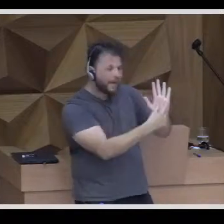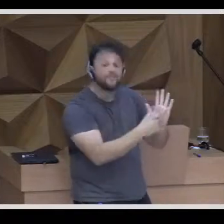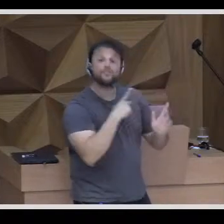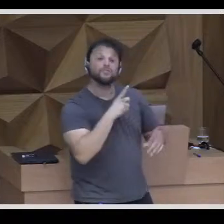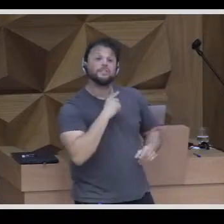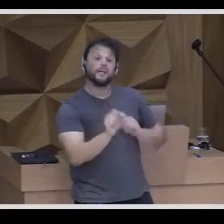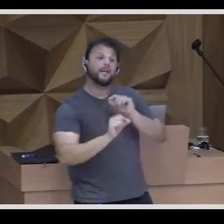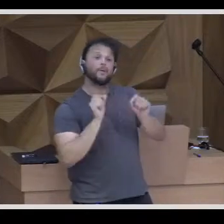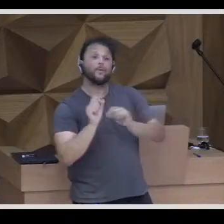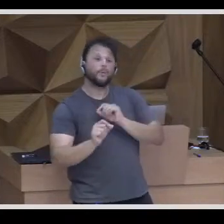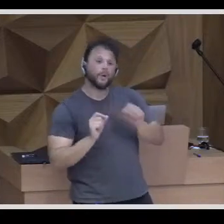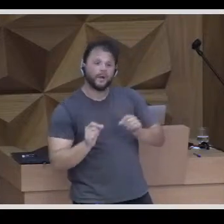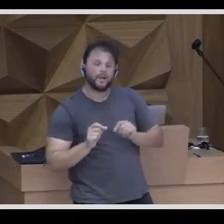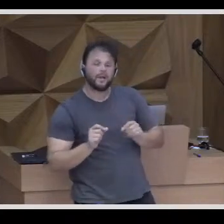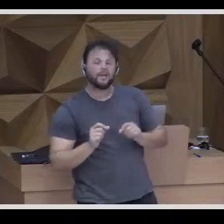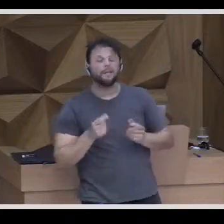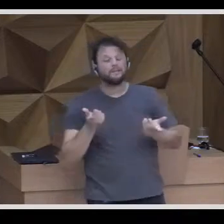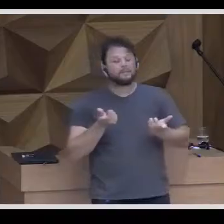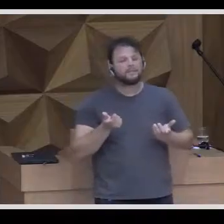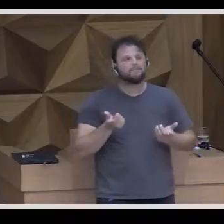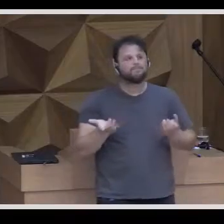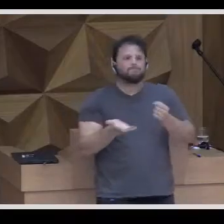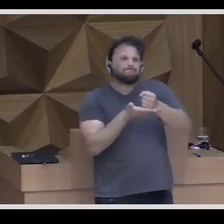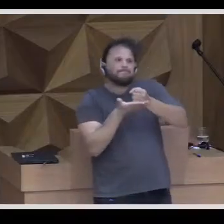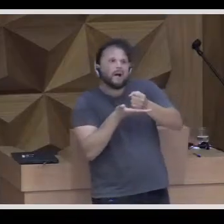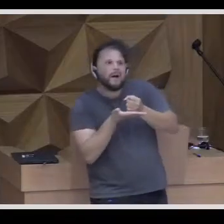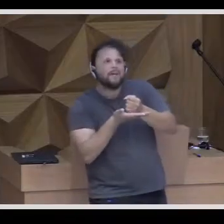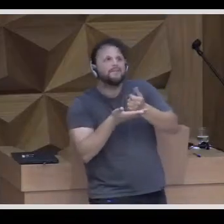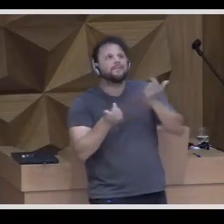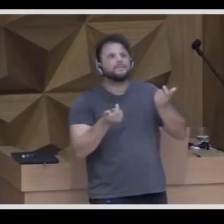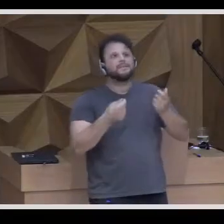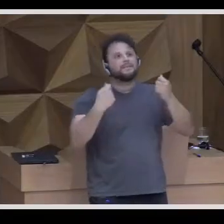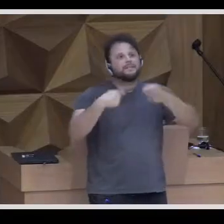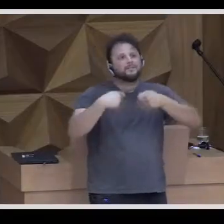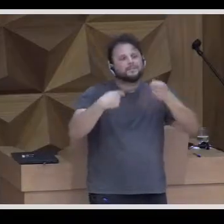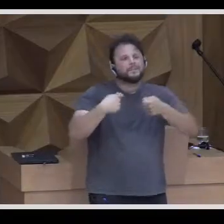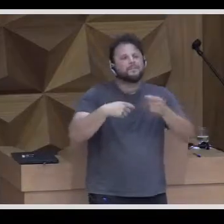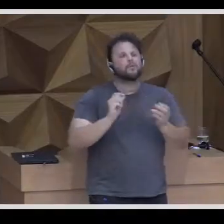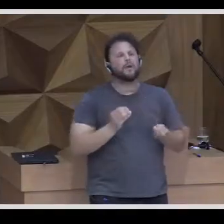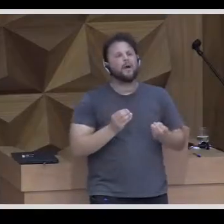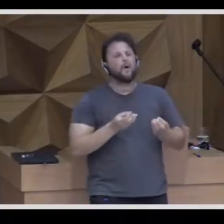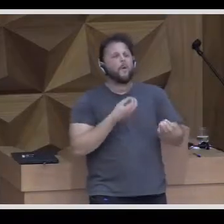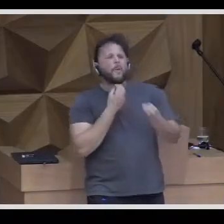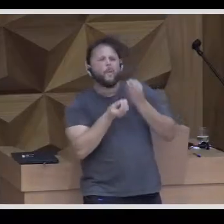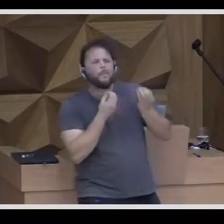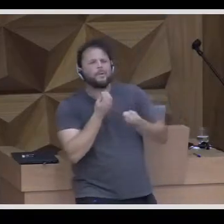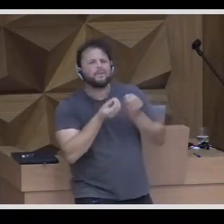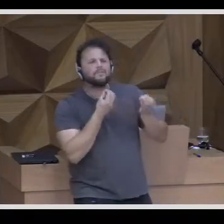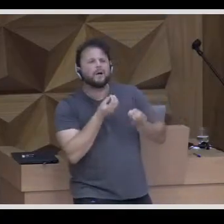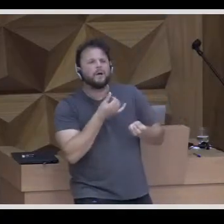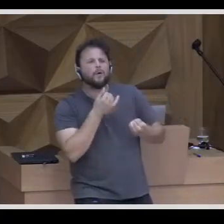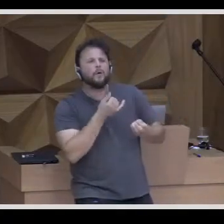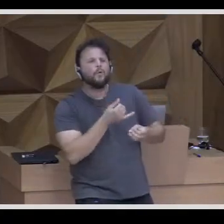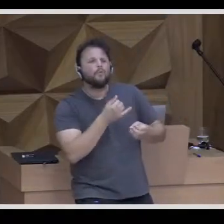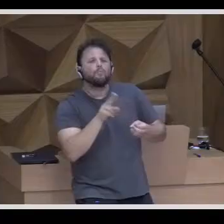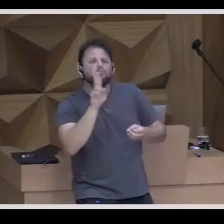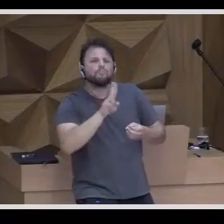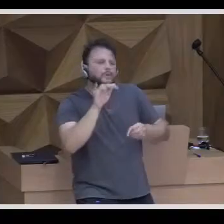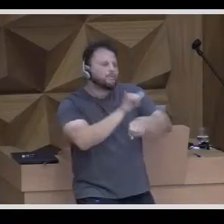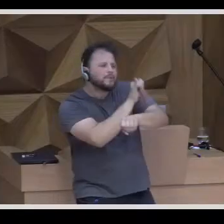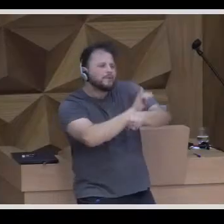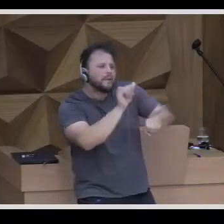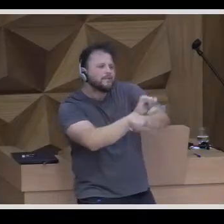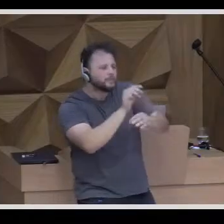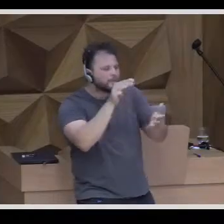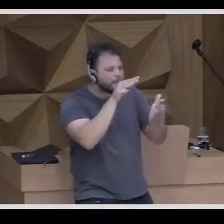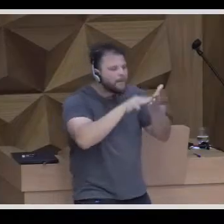what are the new methods that are going to solve some of these problems? And when we start thinking about the use of